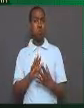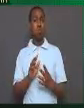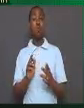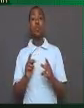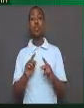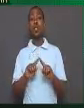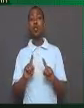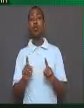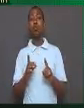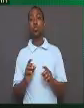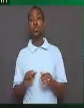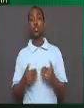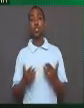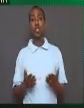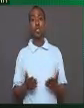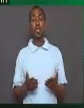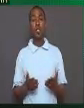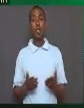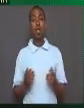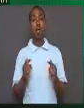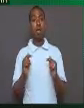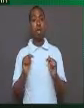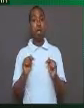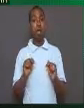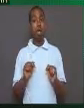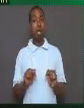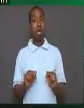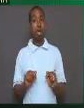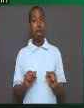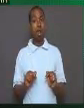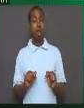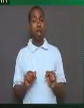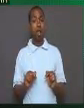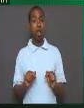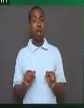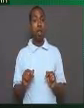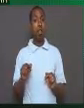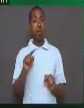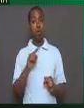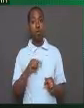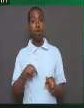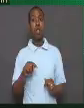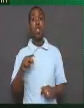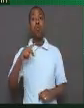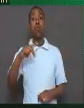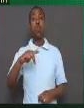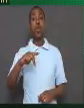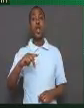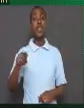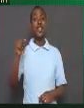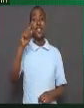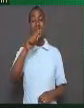pathways. One pathway, called pulmonary circulation,